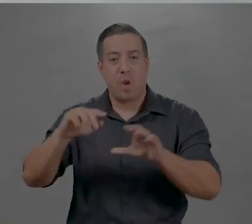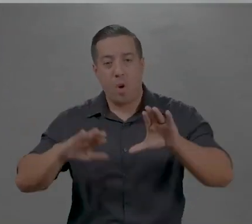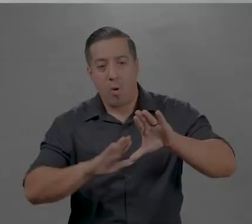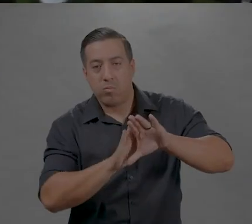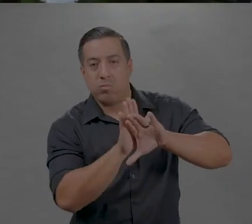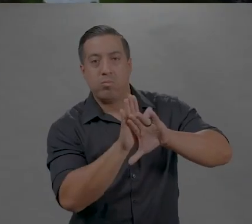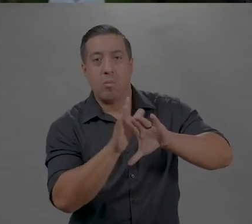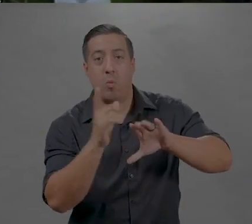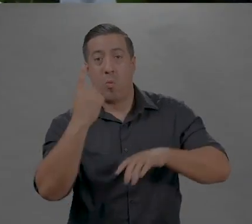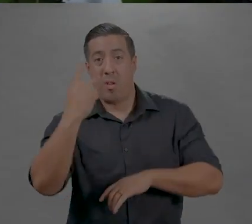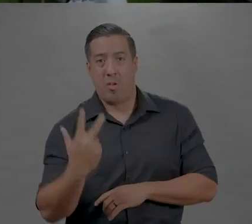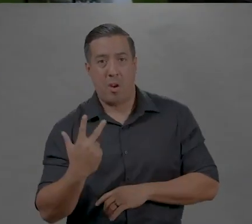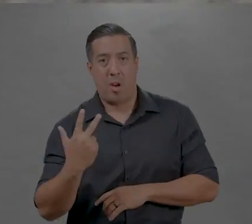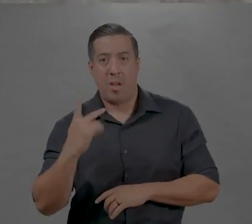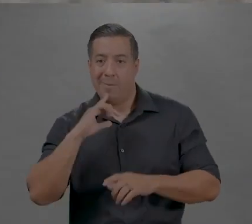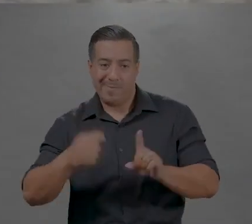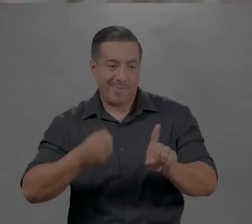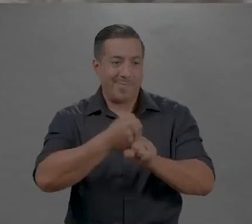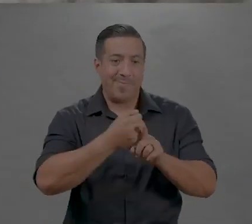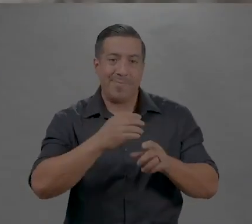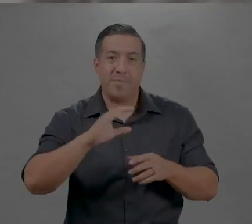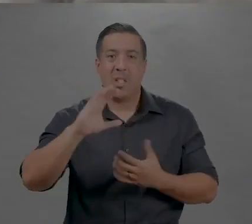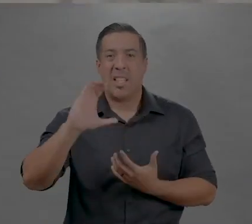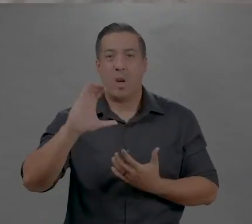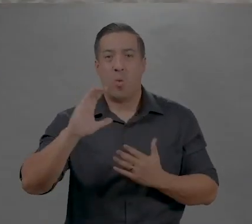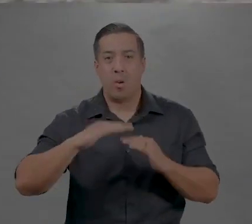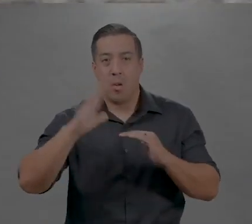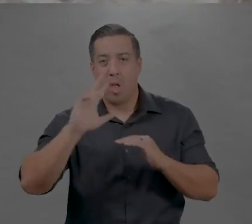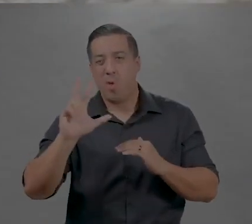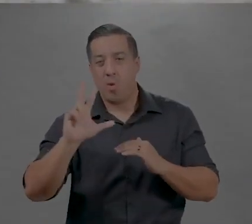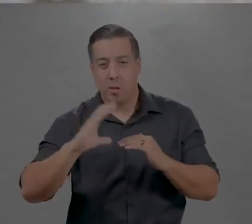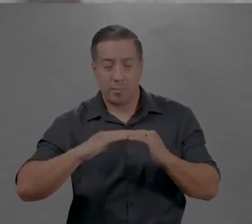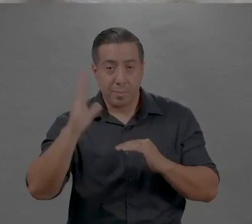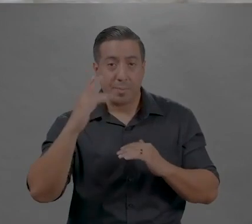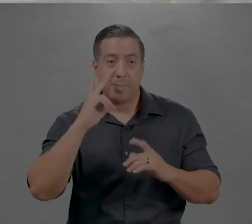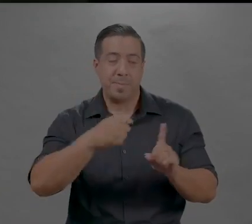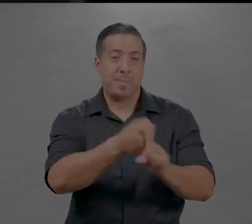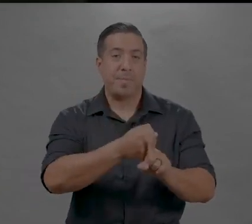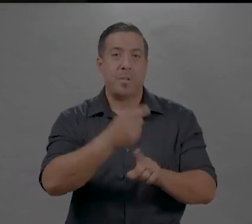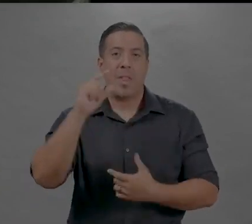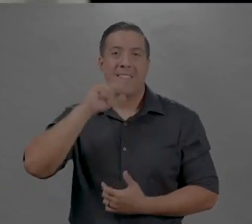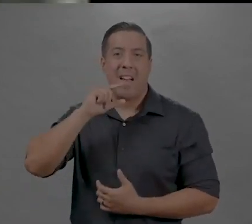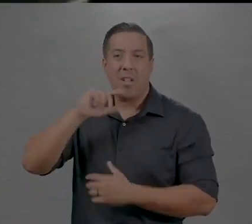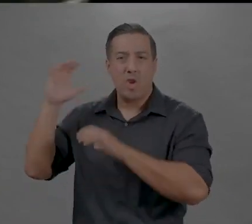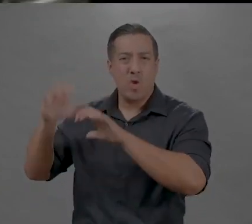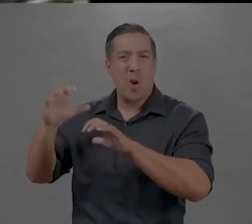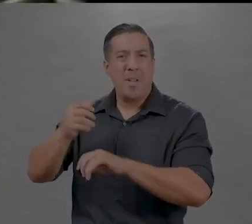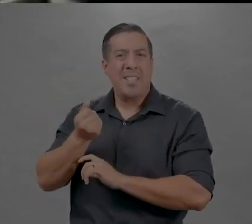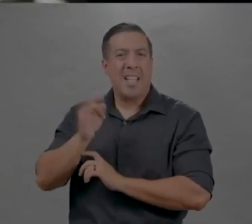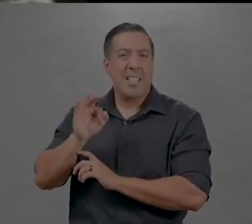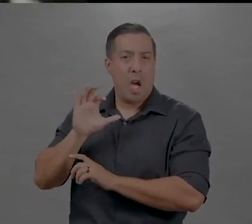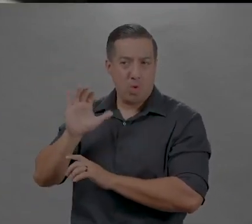Gulf Coast, nearly a third of them making landfall as a Category 3 or greater. These include the famous Galveston